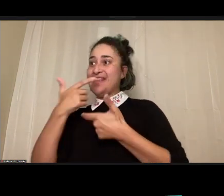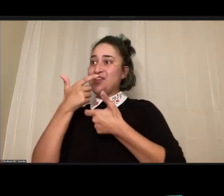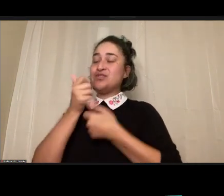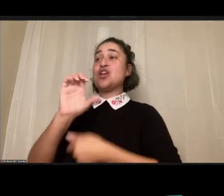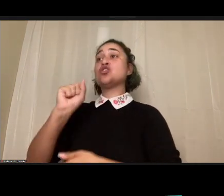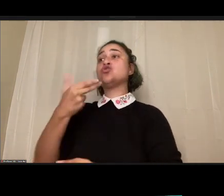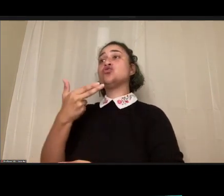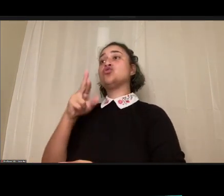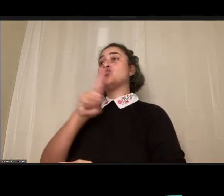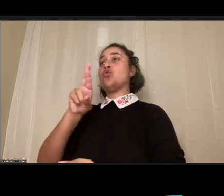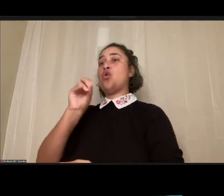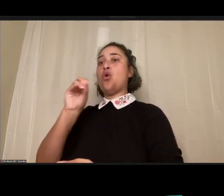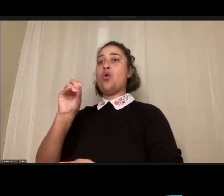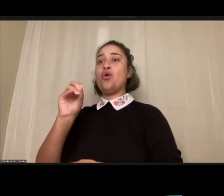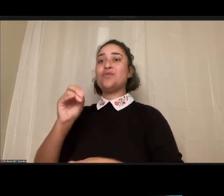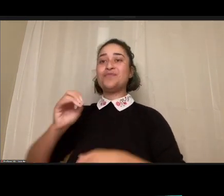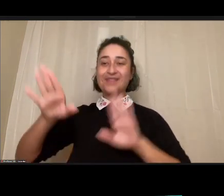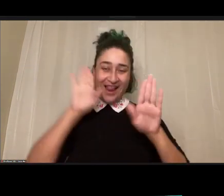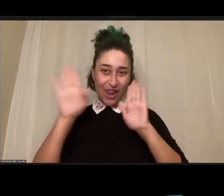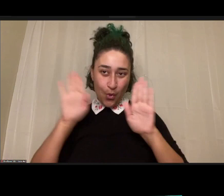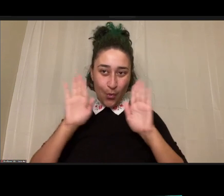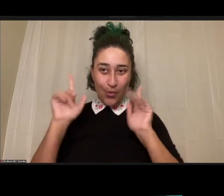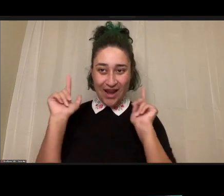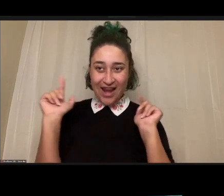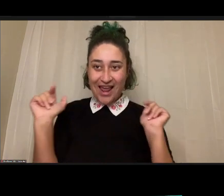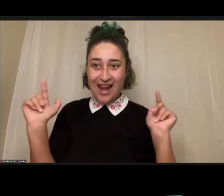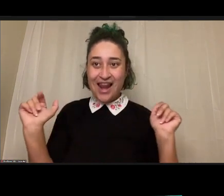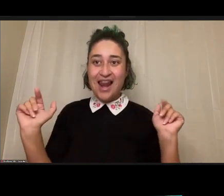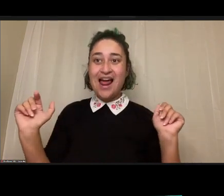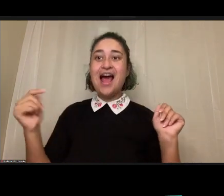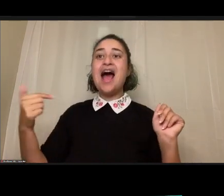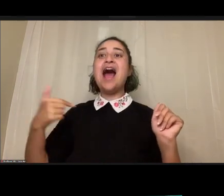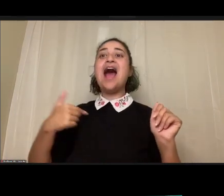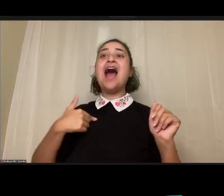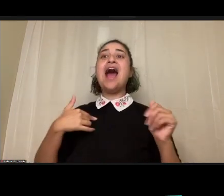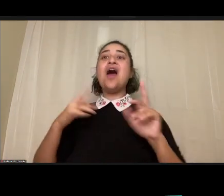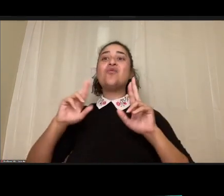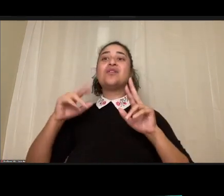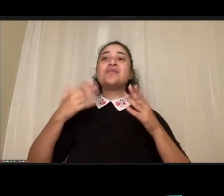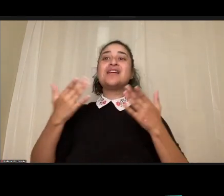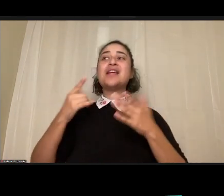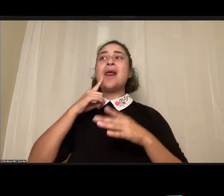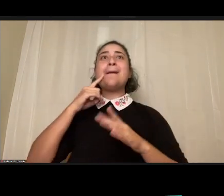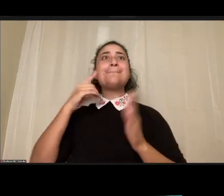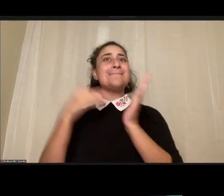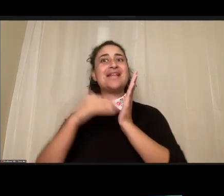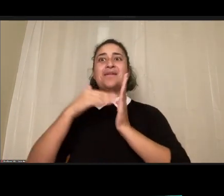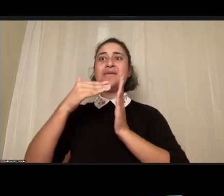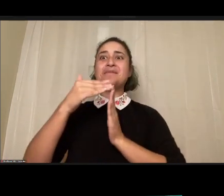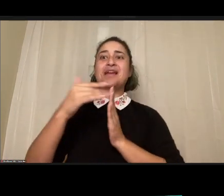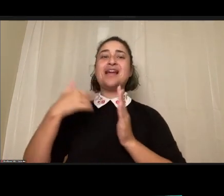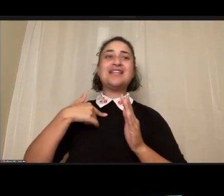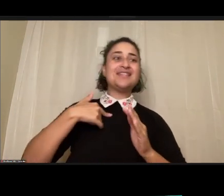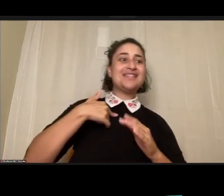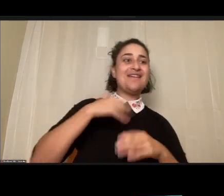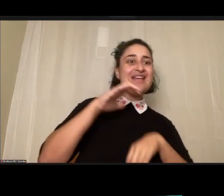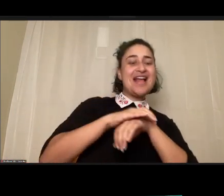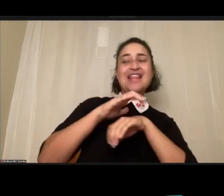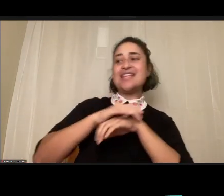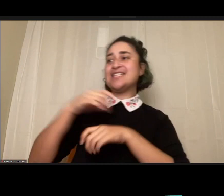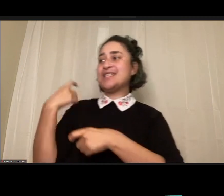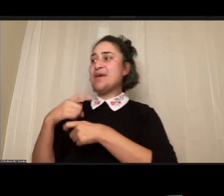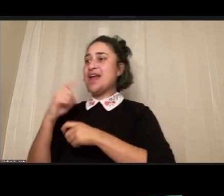La, la, la, a whoops. I mean, a whoosh, but a millionth of English English and a Spanish-speaking person. So